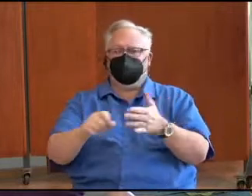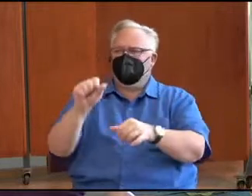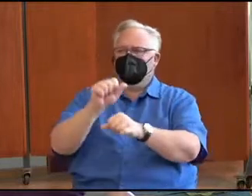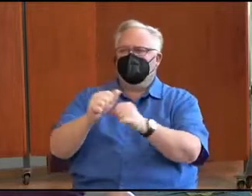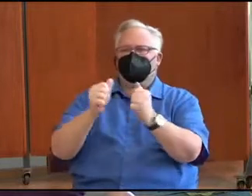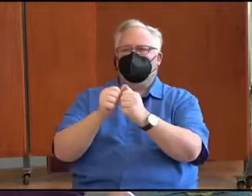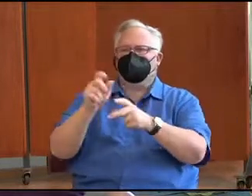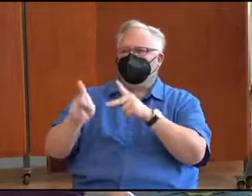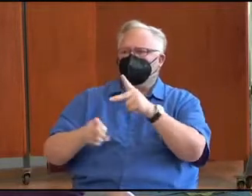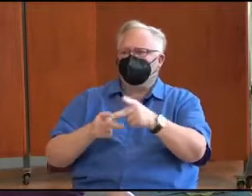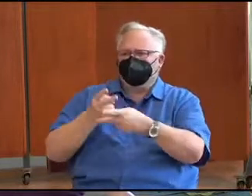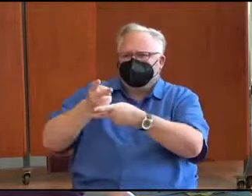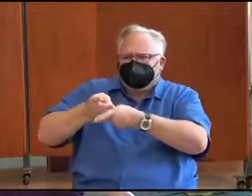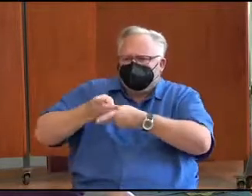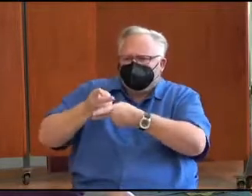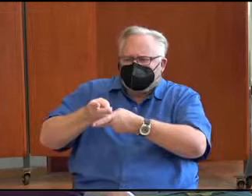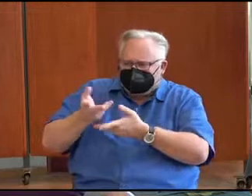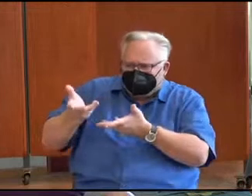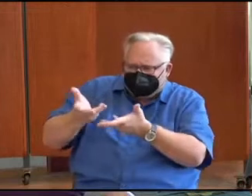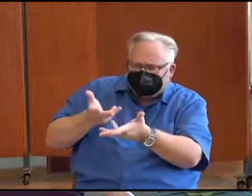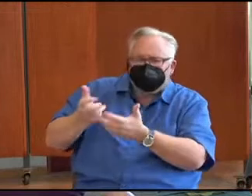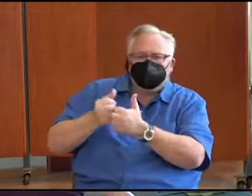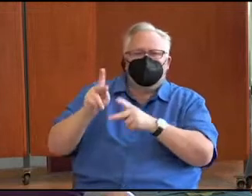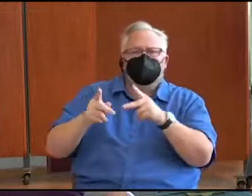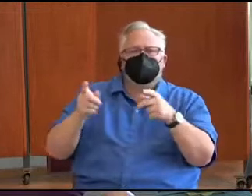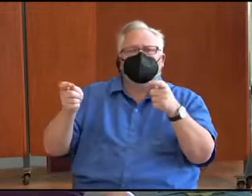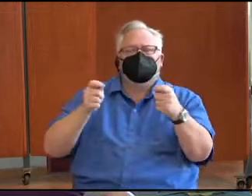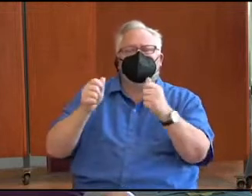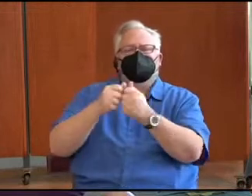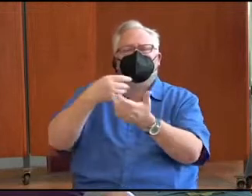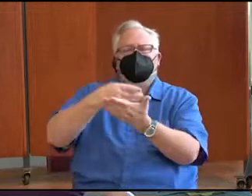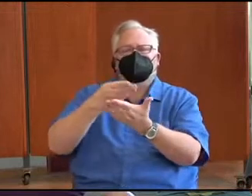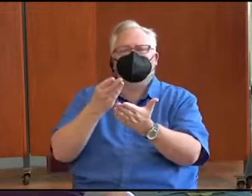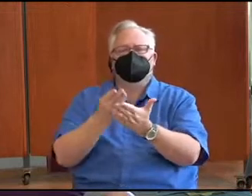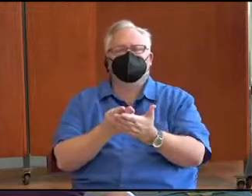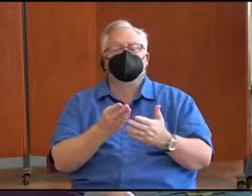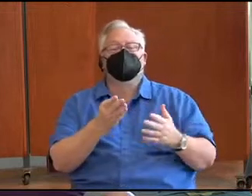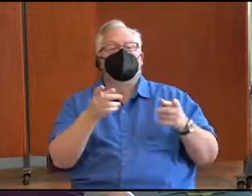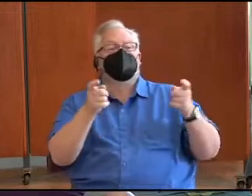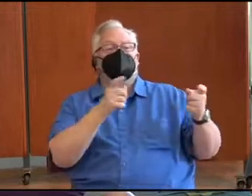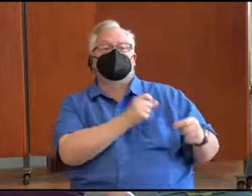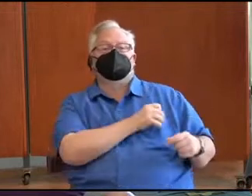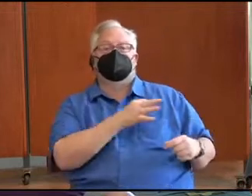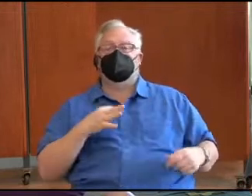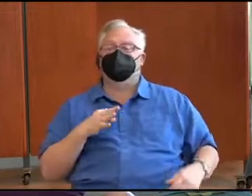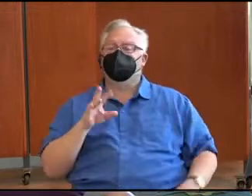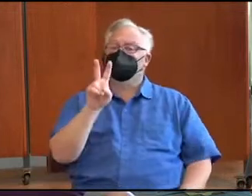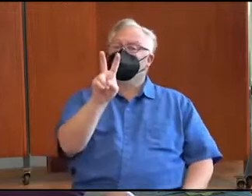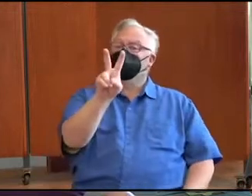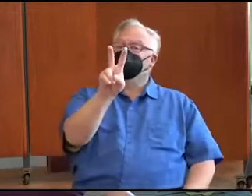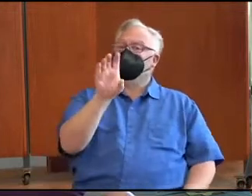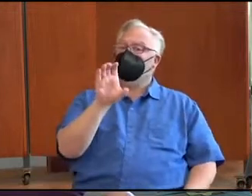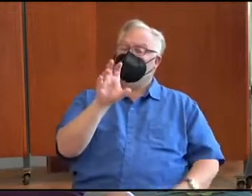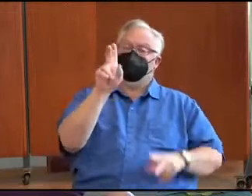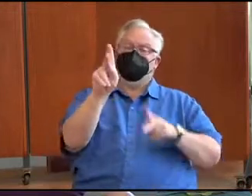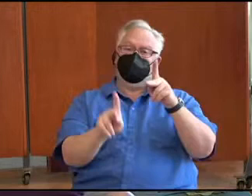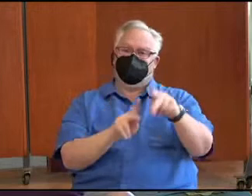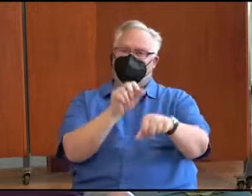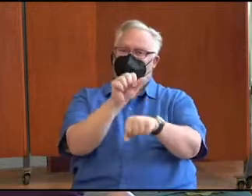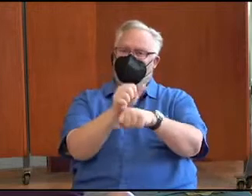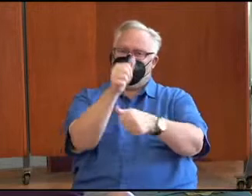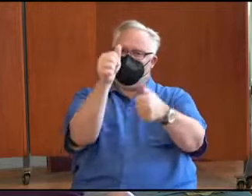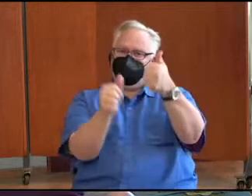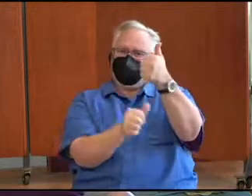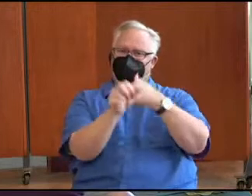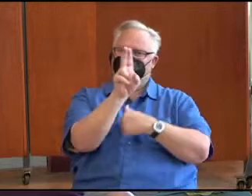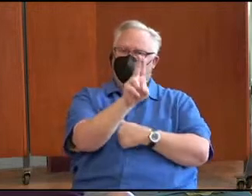managing budgets, hiring staff. We have 200 staff who work for the UUA, and they live all over the country. So